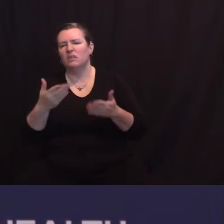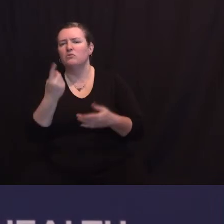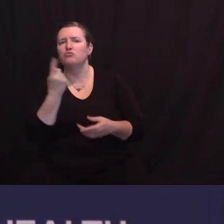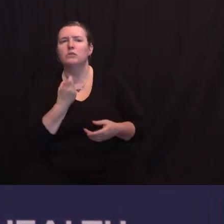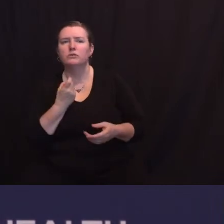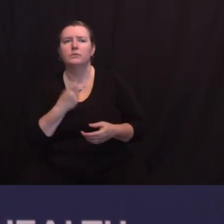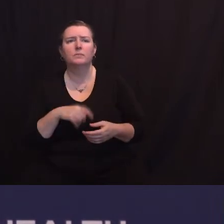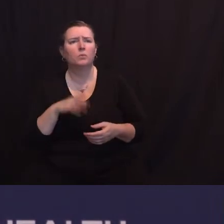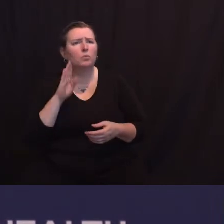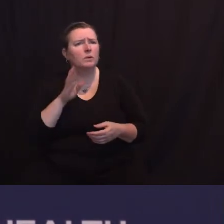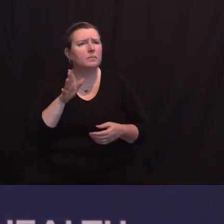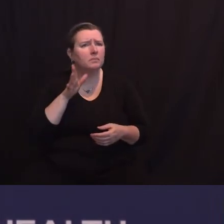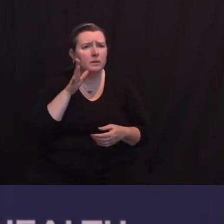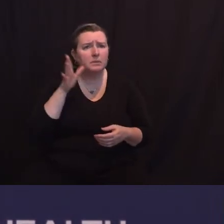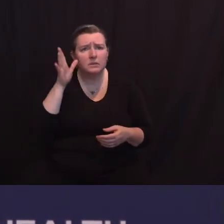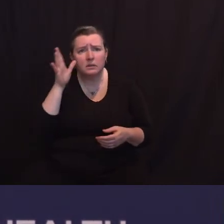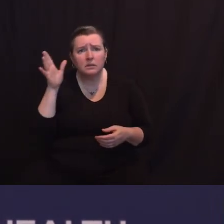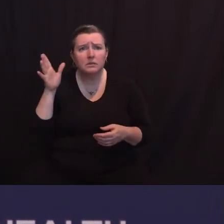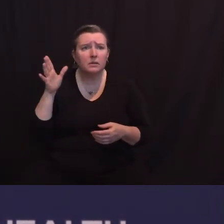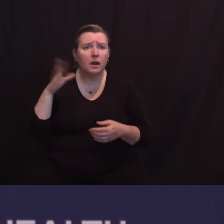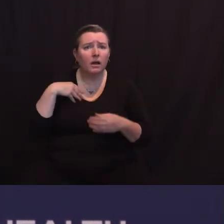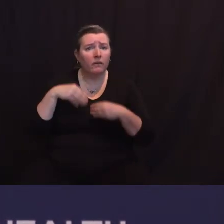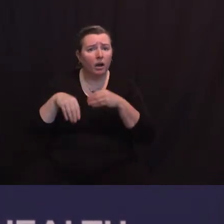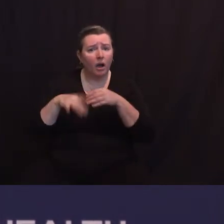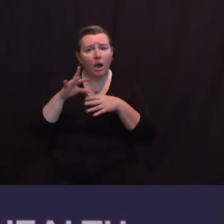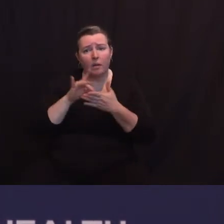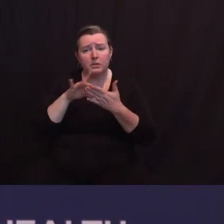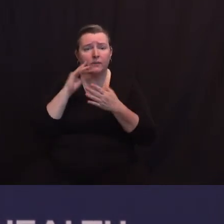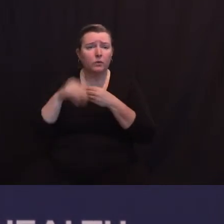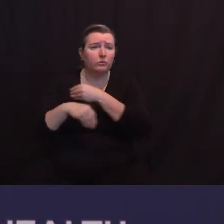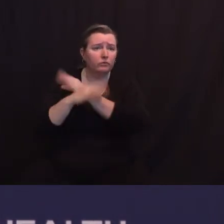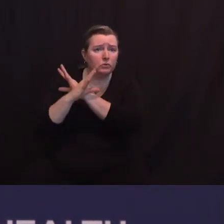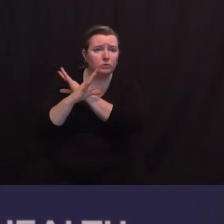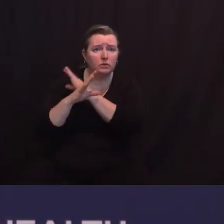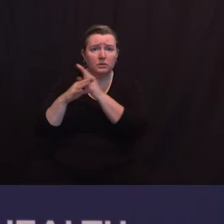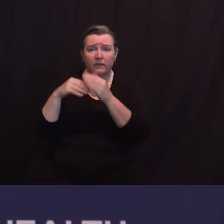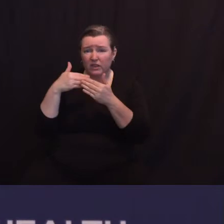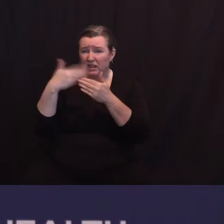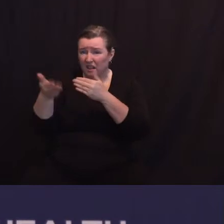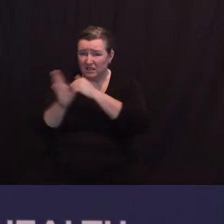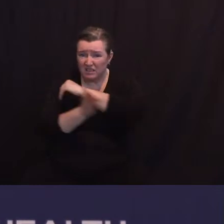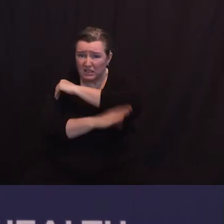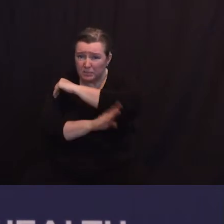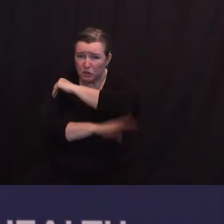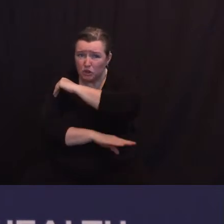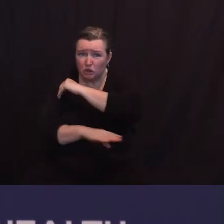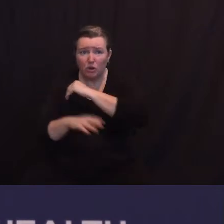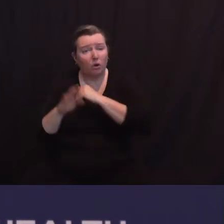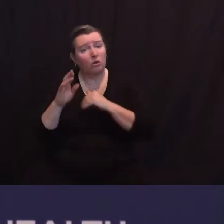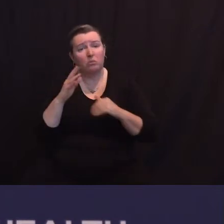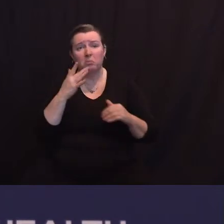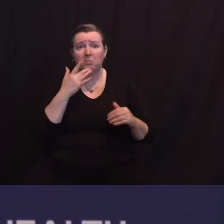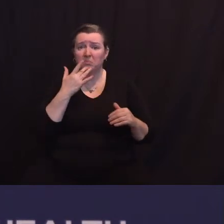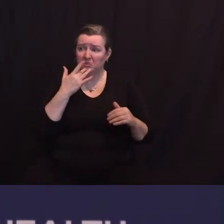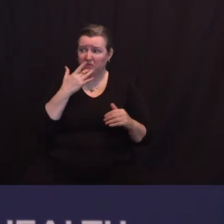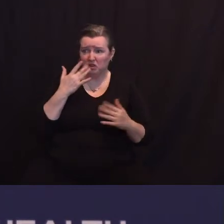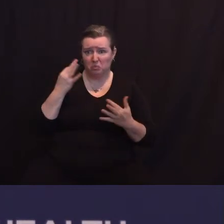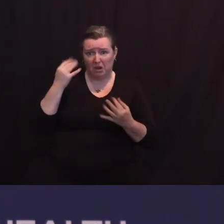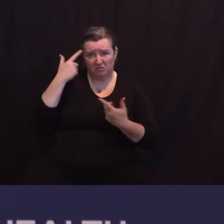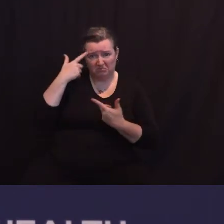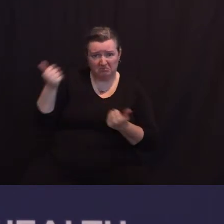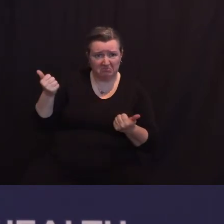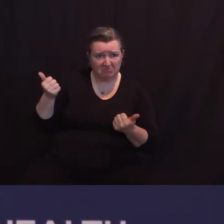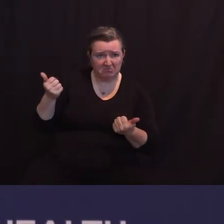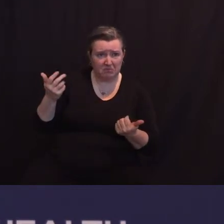do virtual learning in September if they want that for their child or children, even if schools are ordered to do in-person education? As we're sitting here